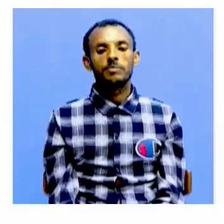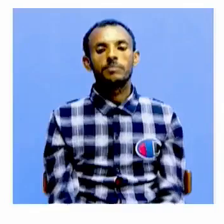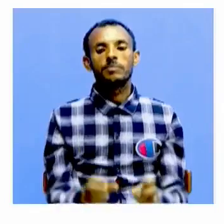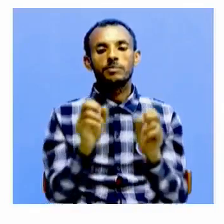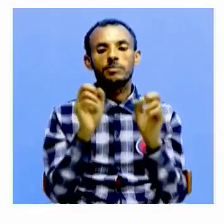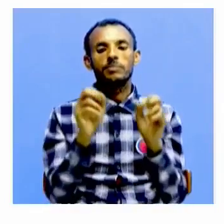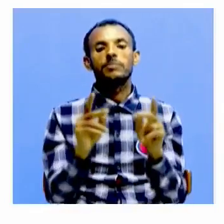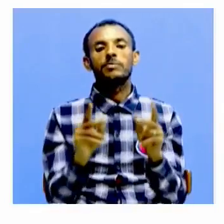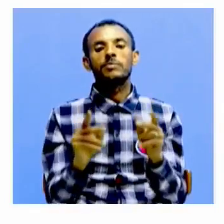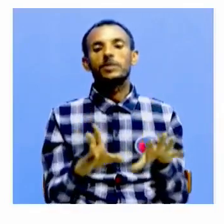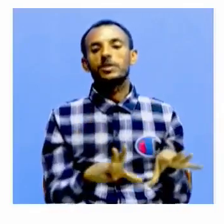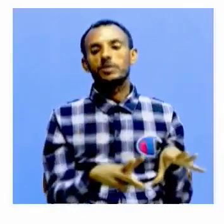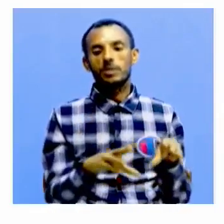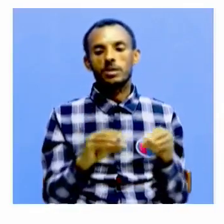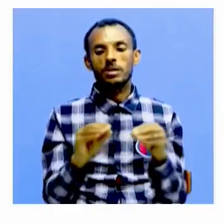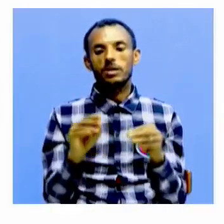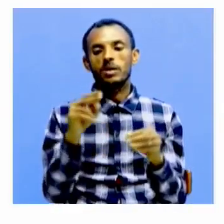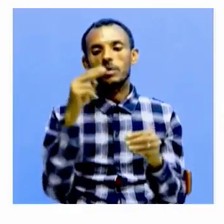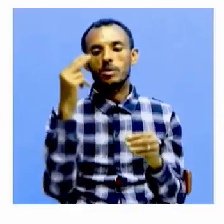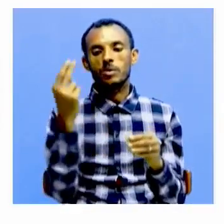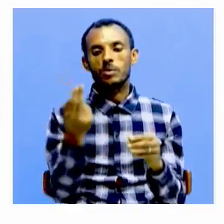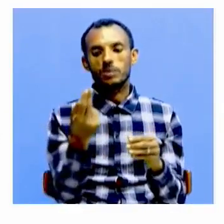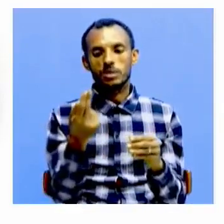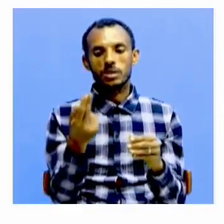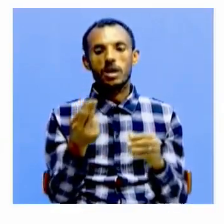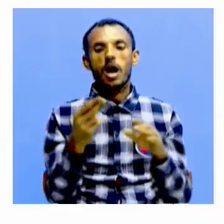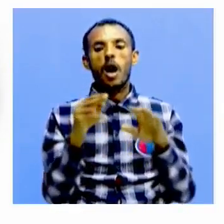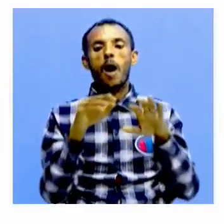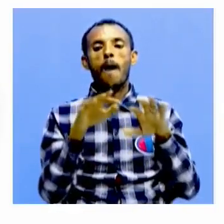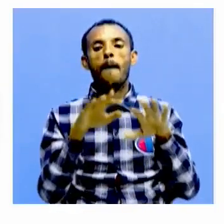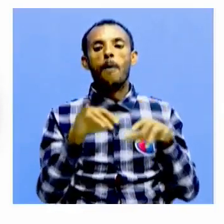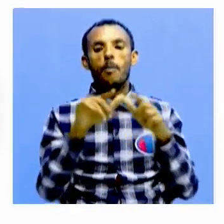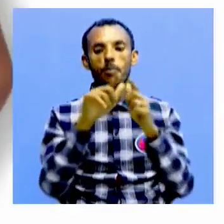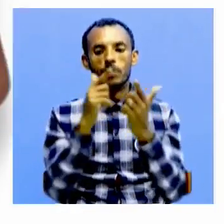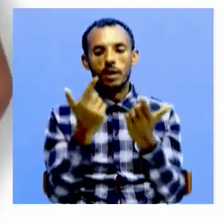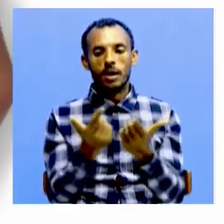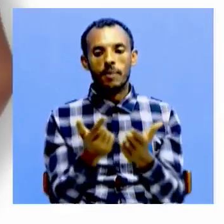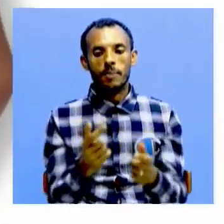Okay. Students use computers.